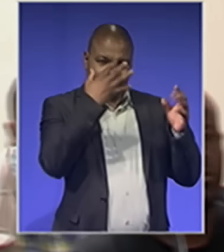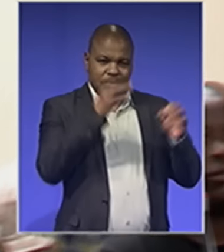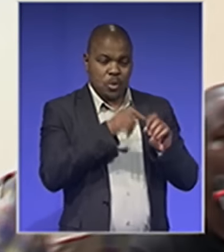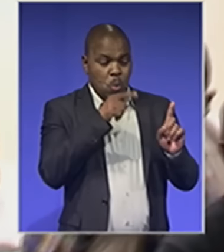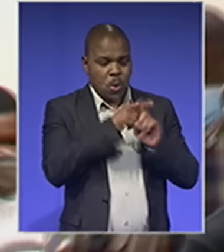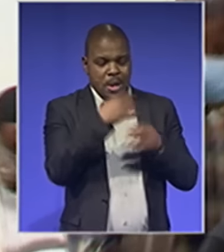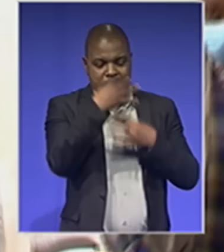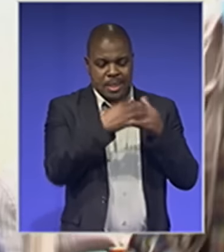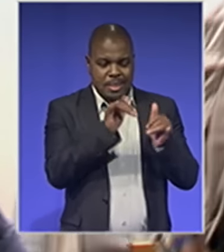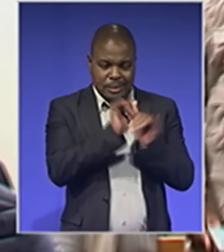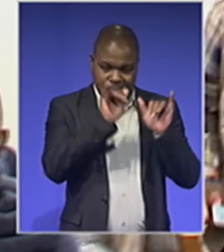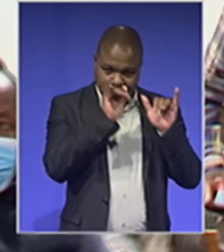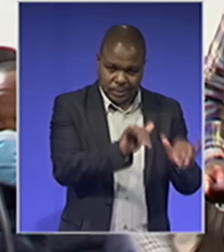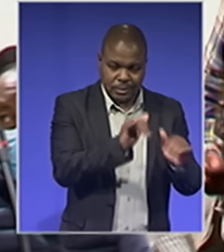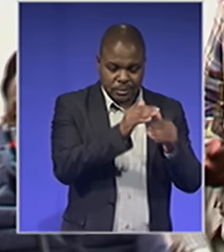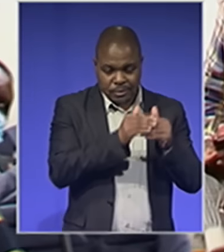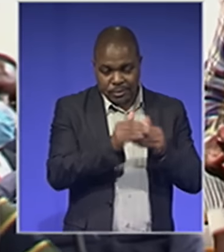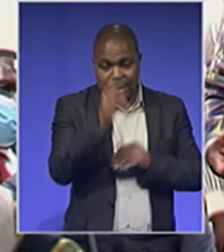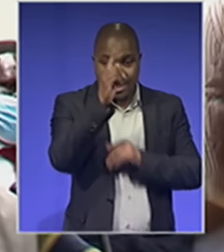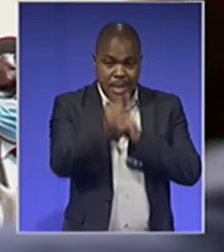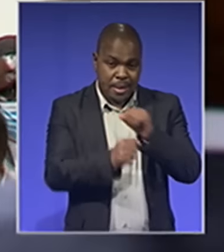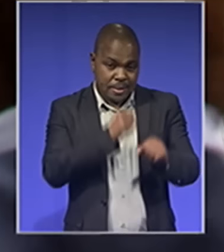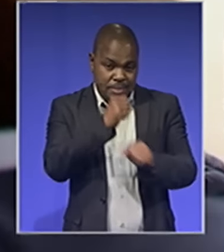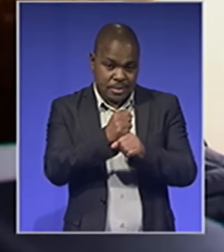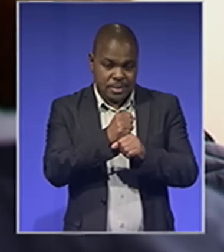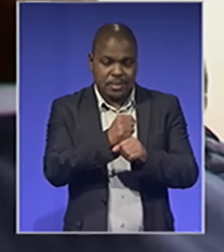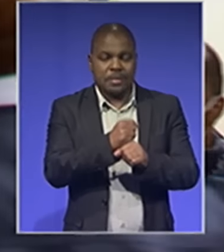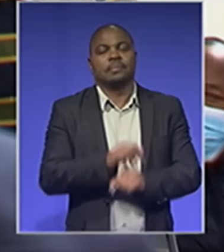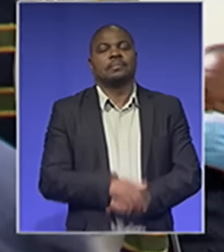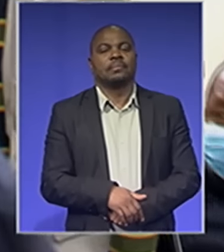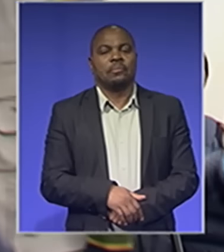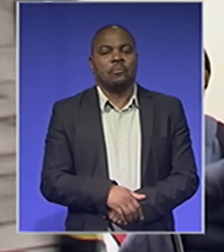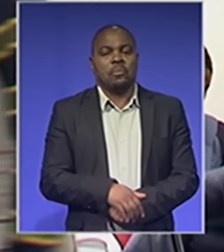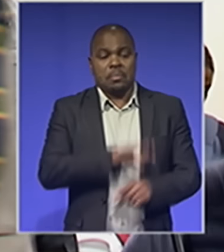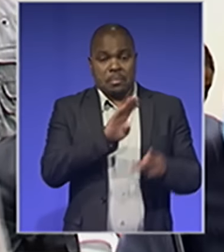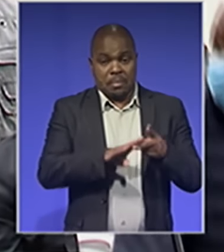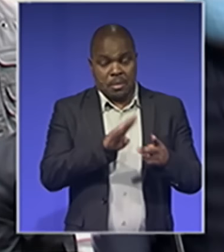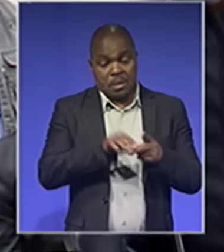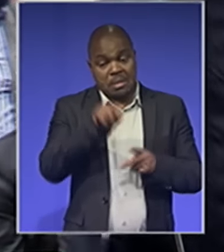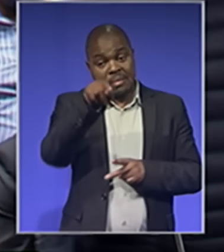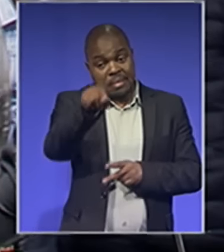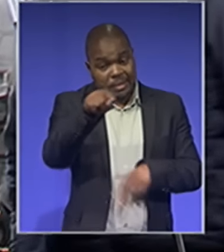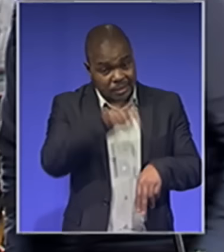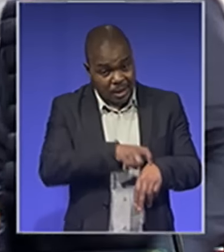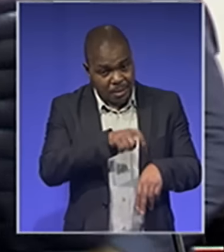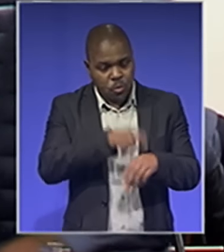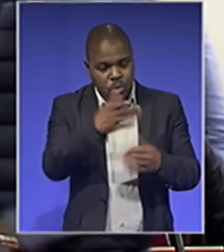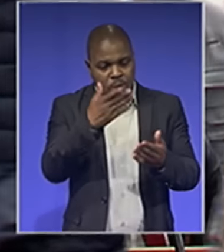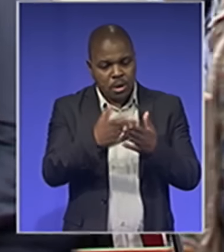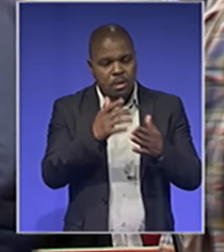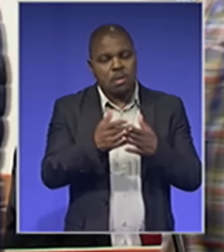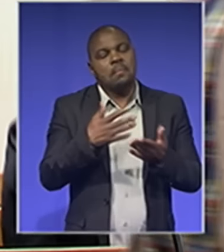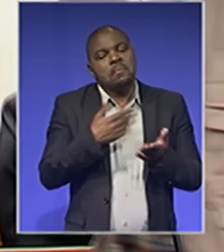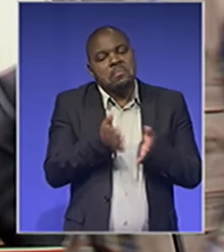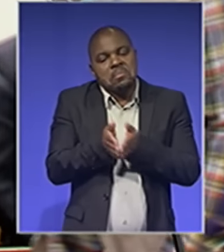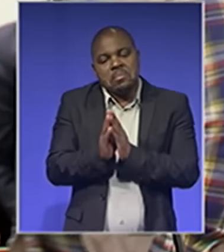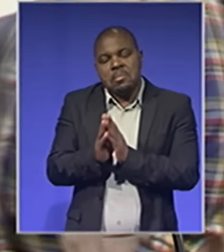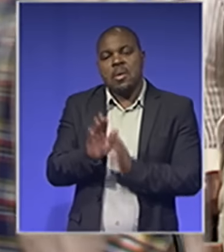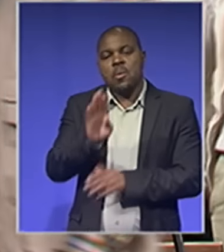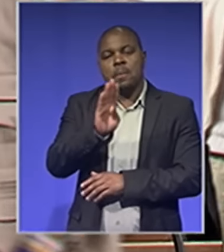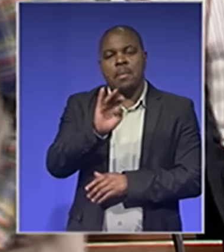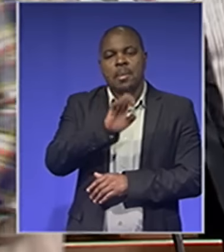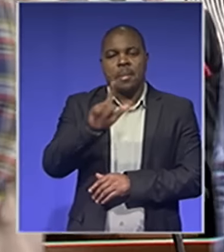kwa kgolegelong go fitlha Mopitlwe wa ngwaga o tlang mo go tla solofelwang fa go tla reediwa dikopo tsa